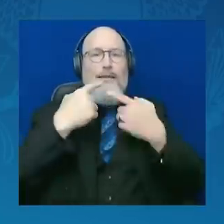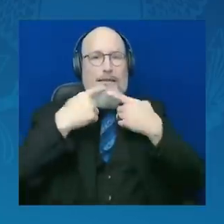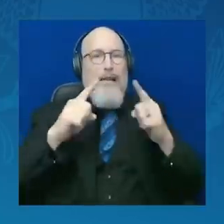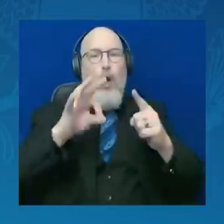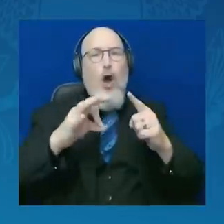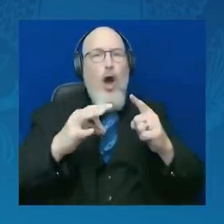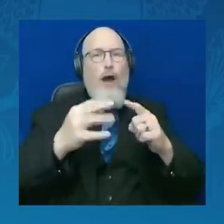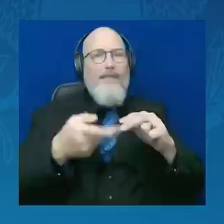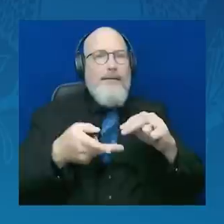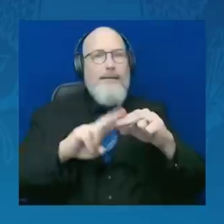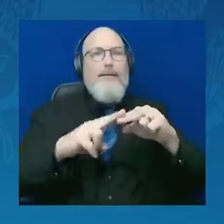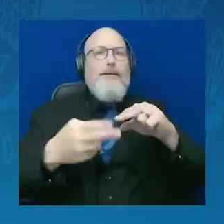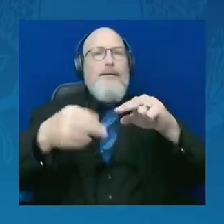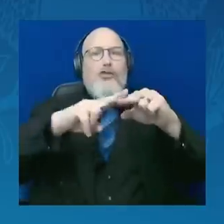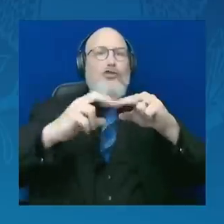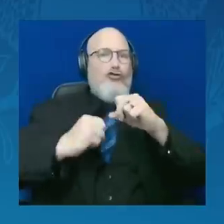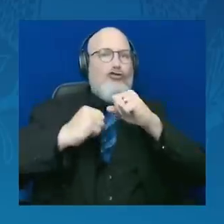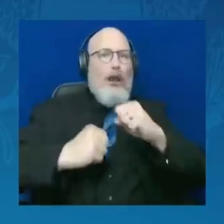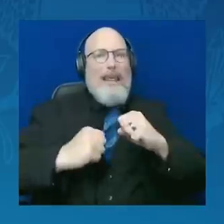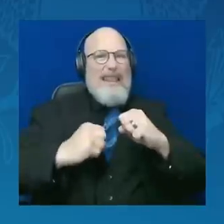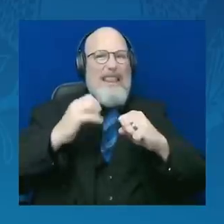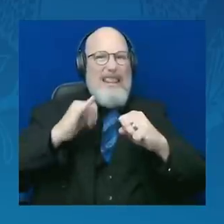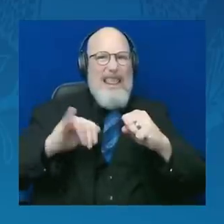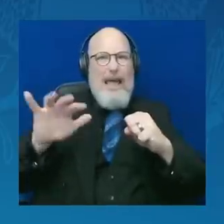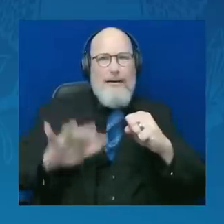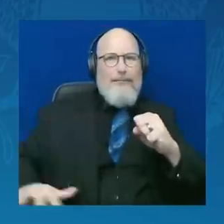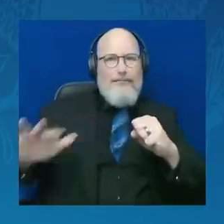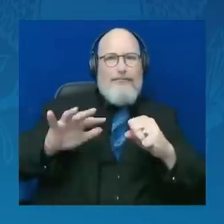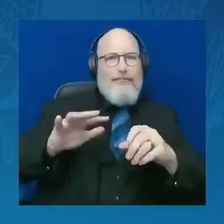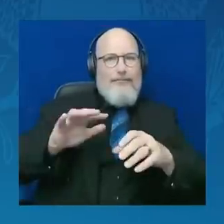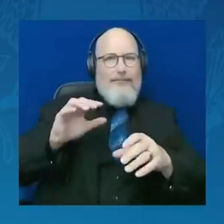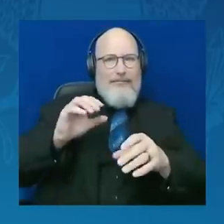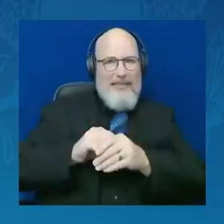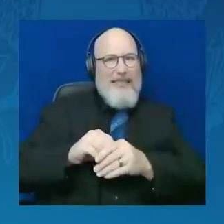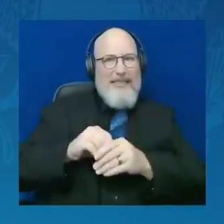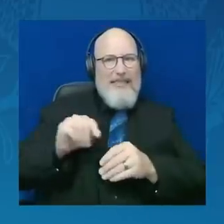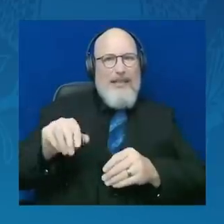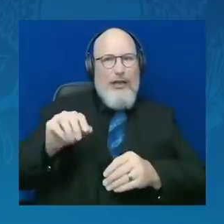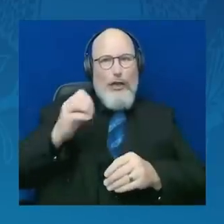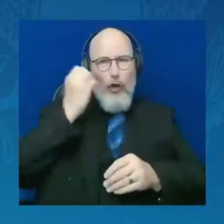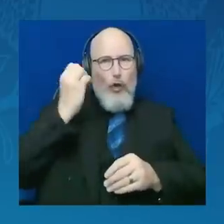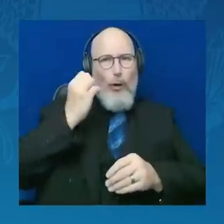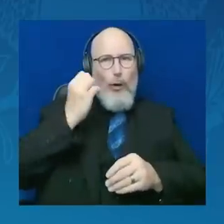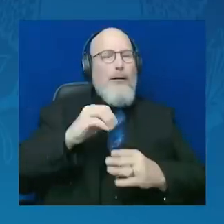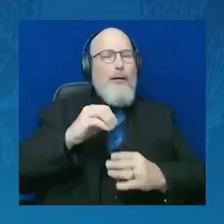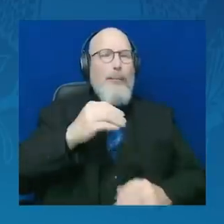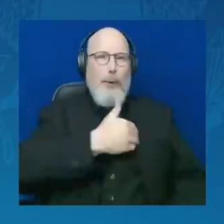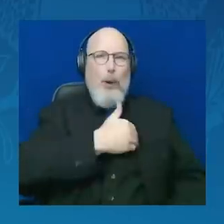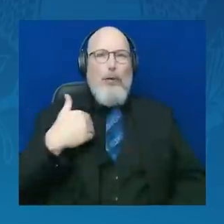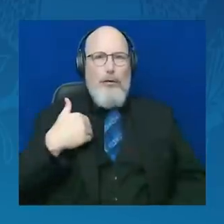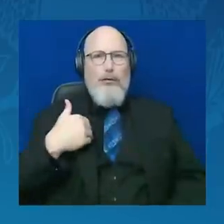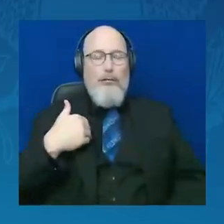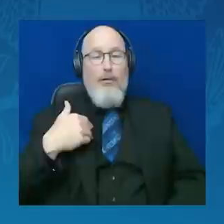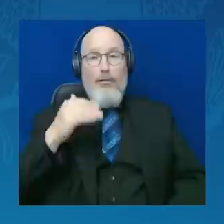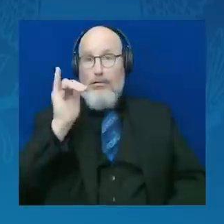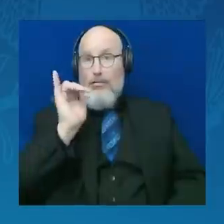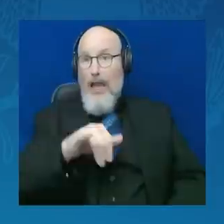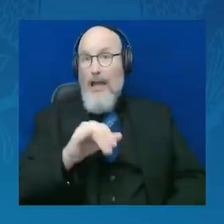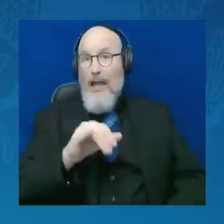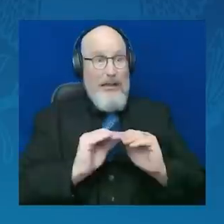and also in Poland, because this is precisely the understanding of